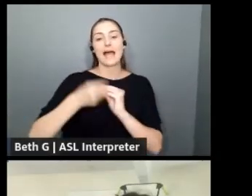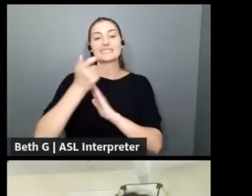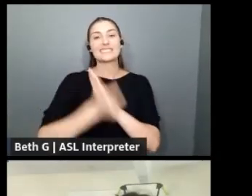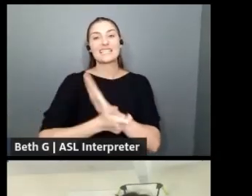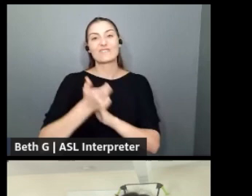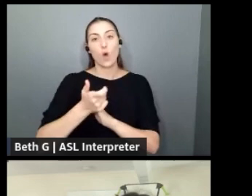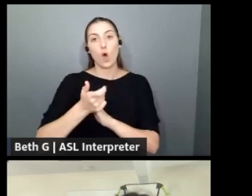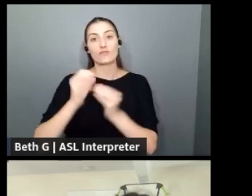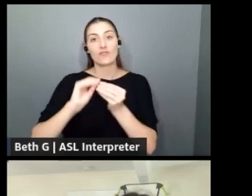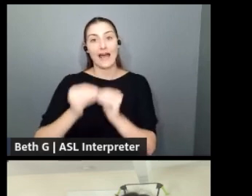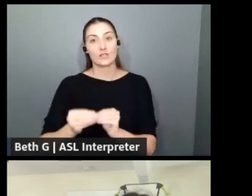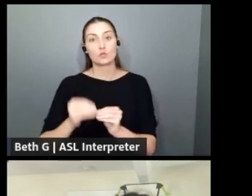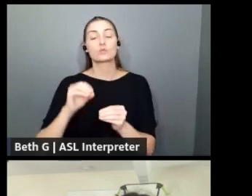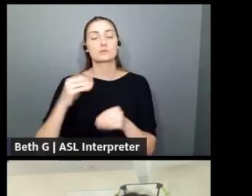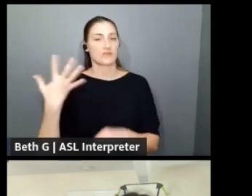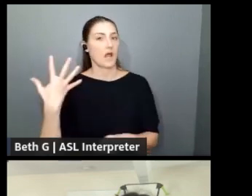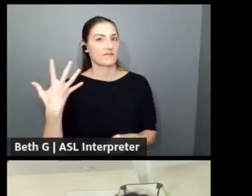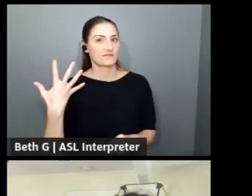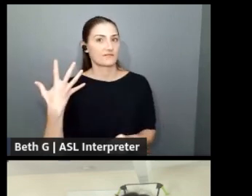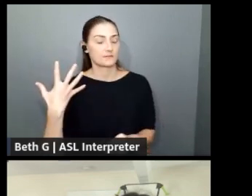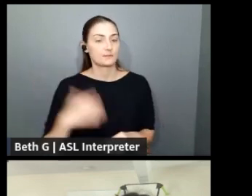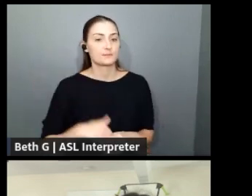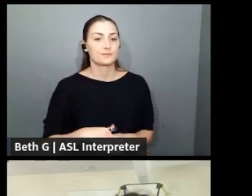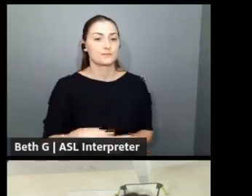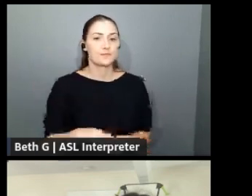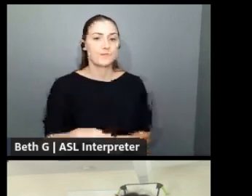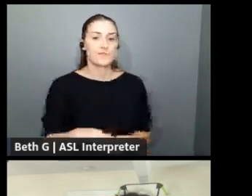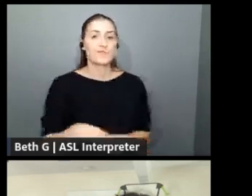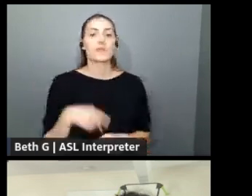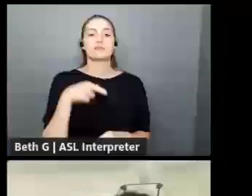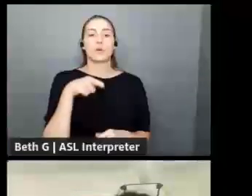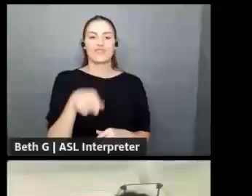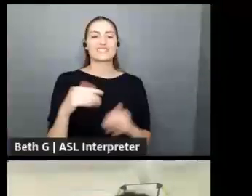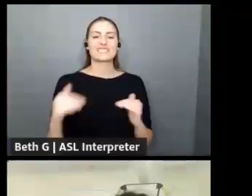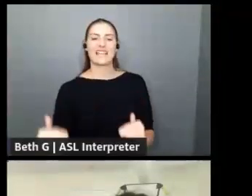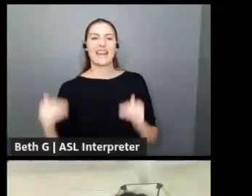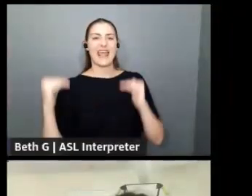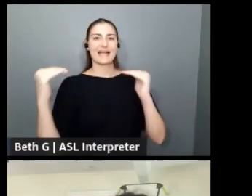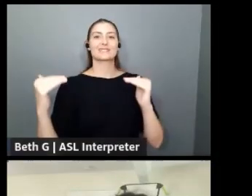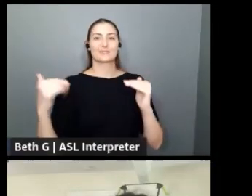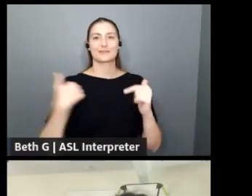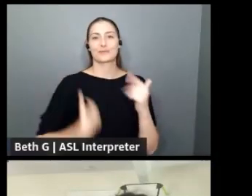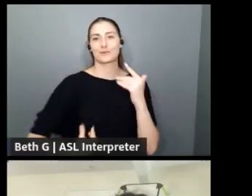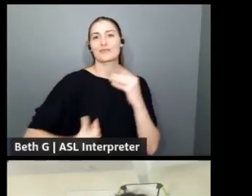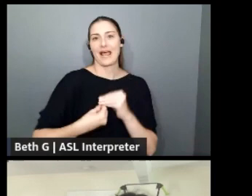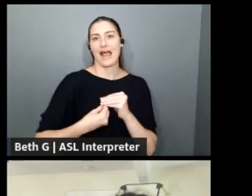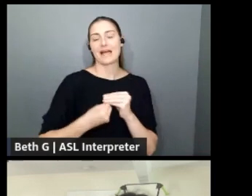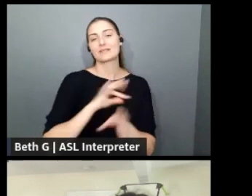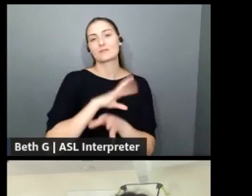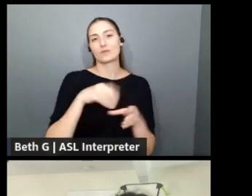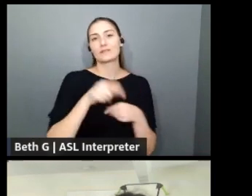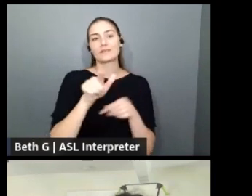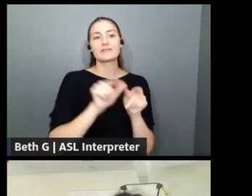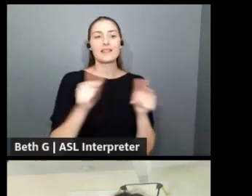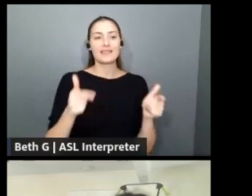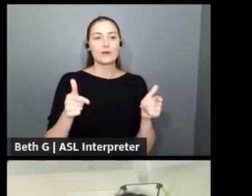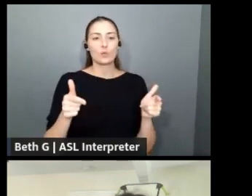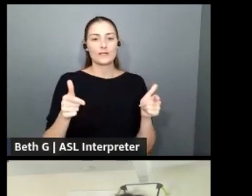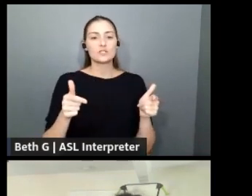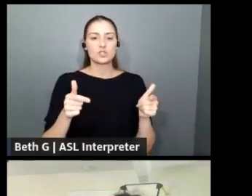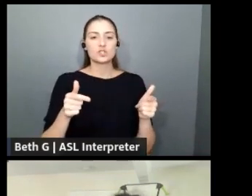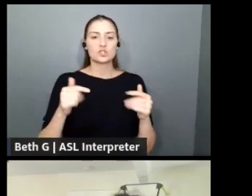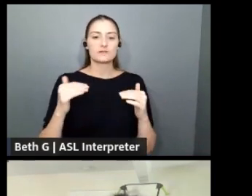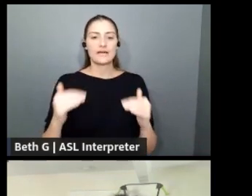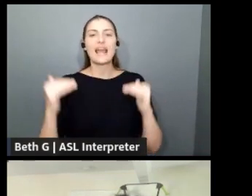So this is a language enhancement that's added as part of this AWS LanguageExtensions transform.